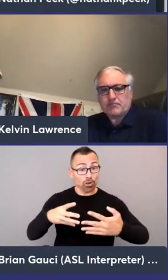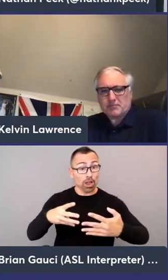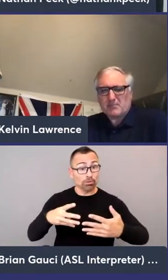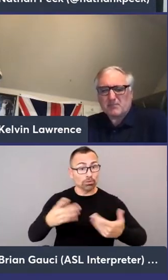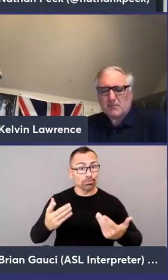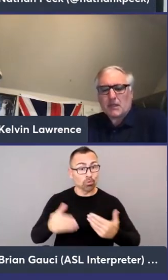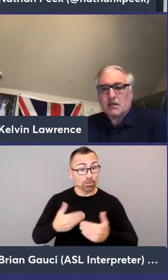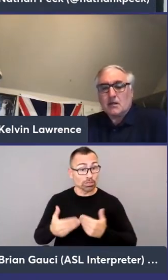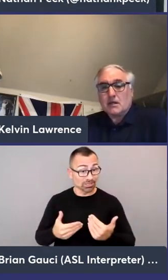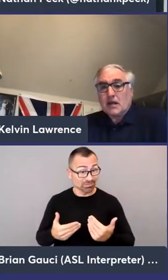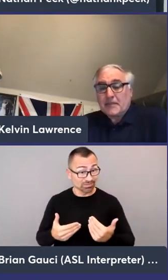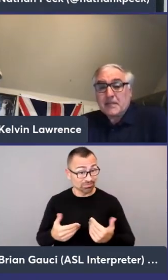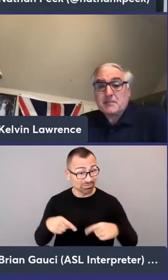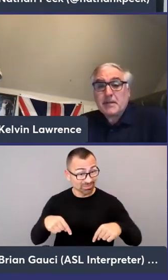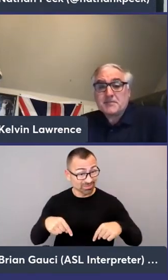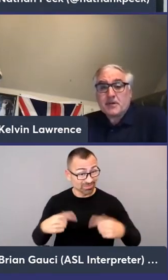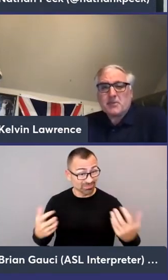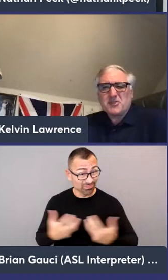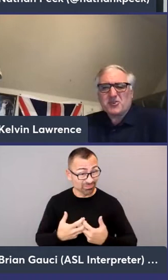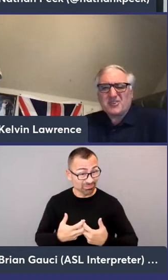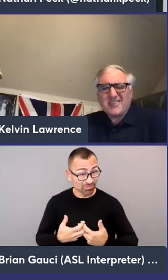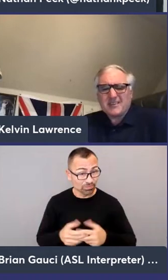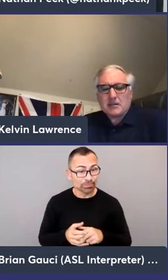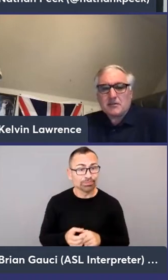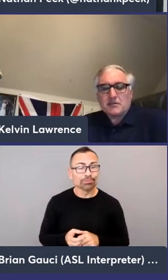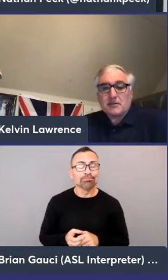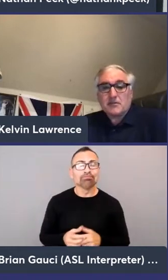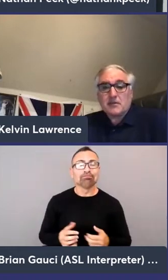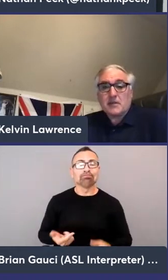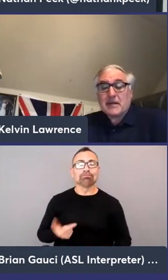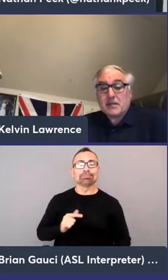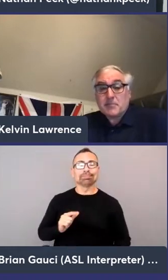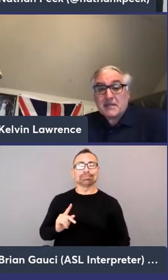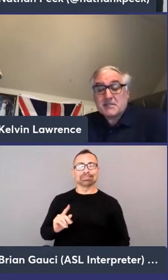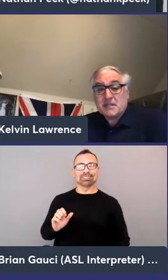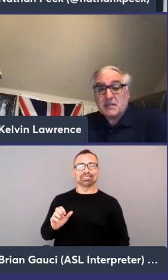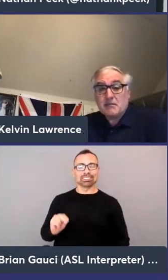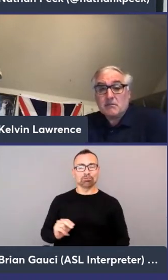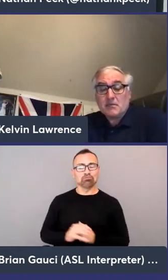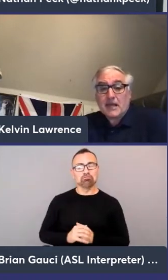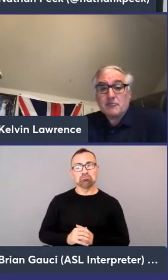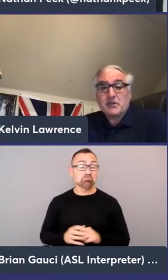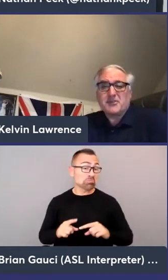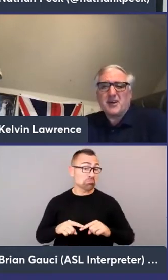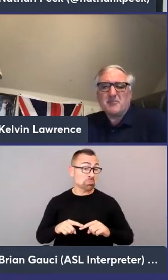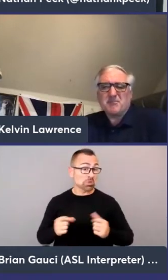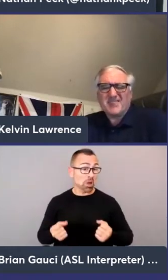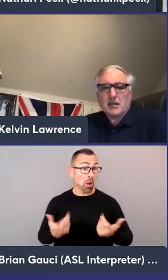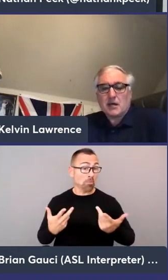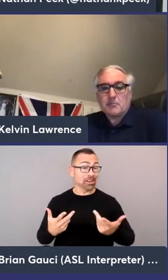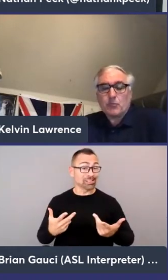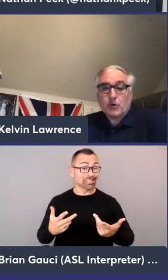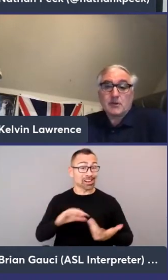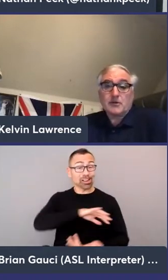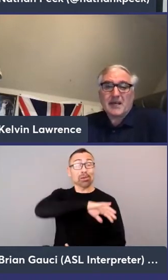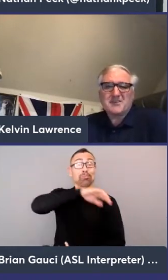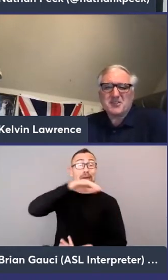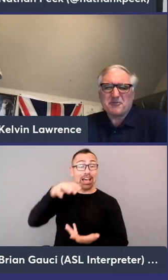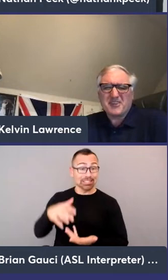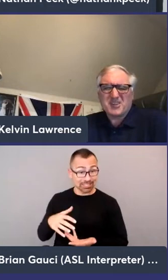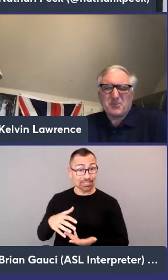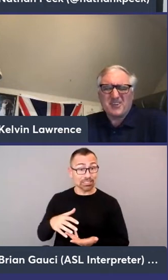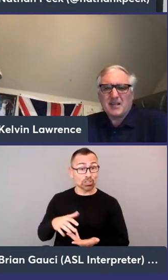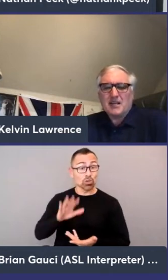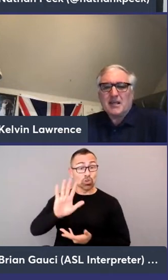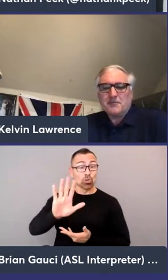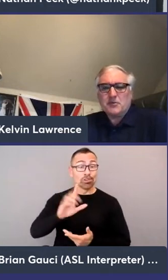processing as well. I think it depends very much on the amount of capacity that real-time workload has. So,